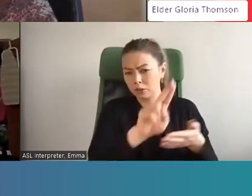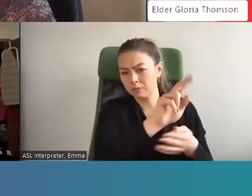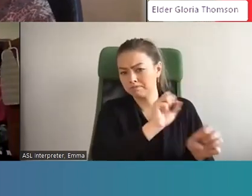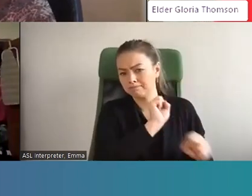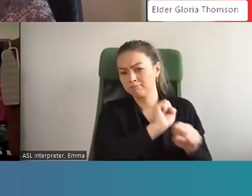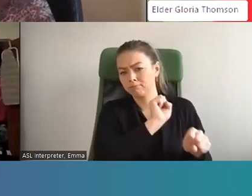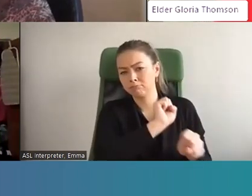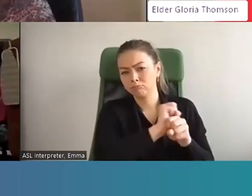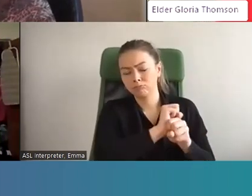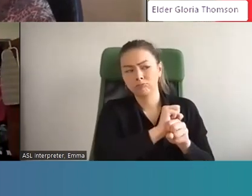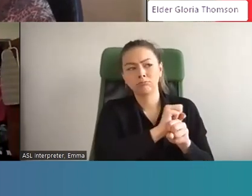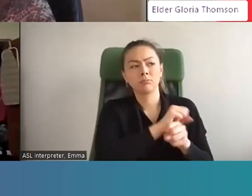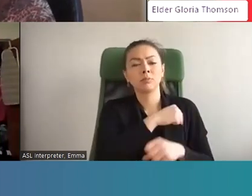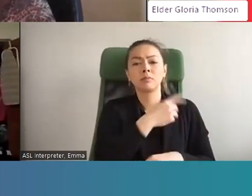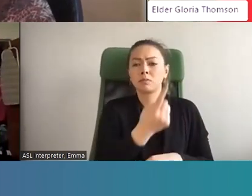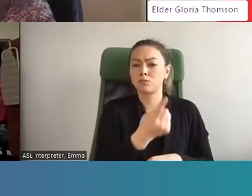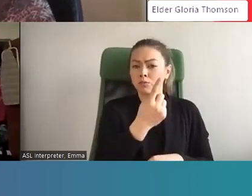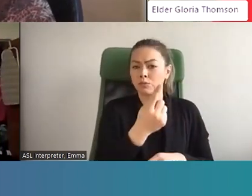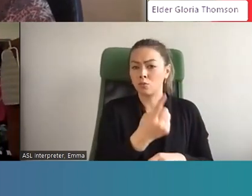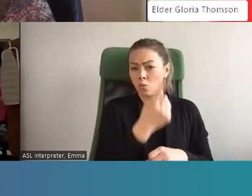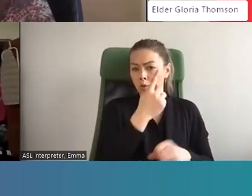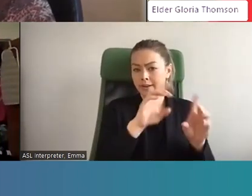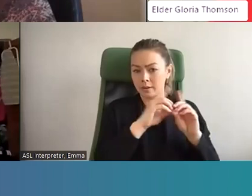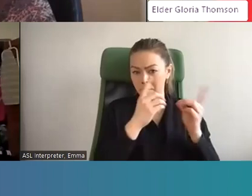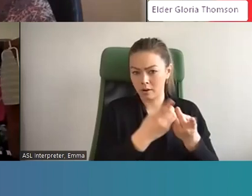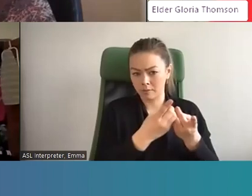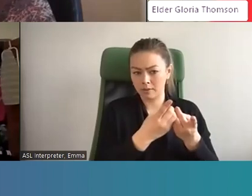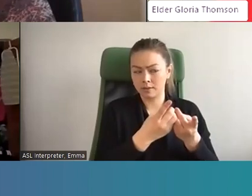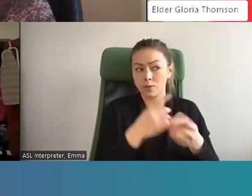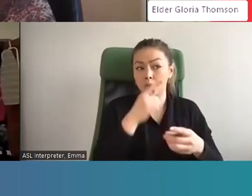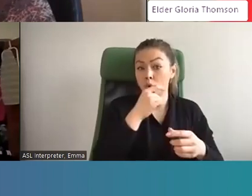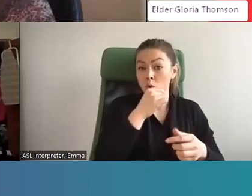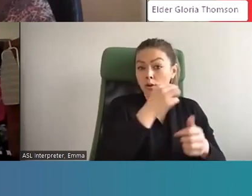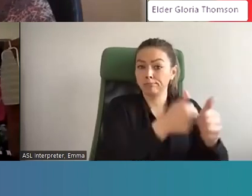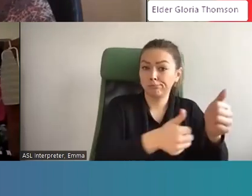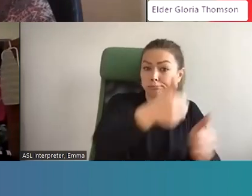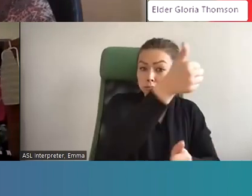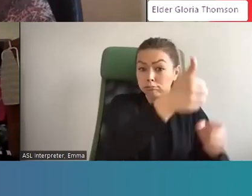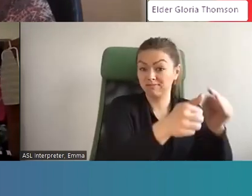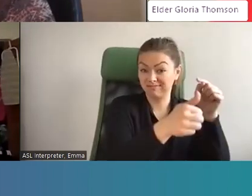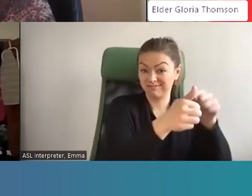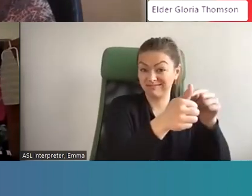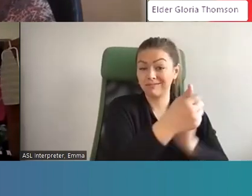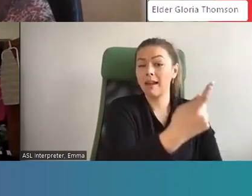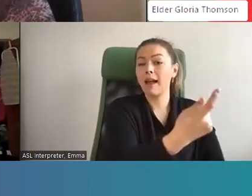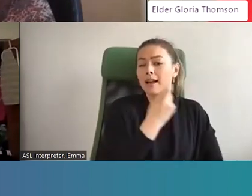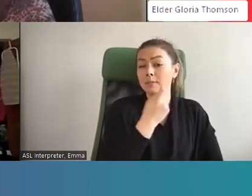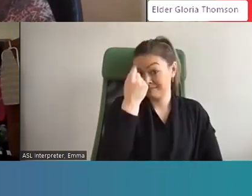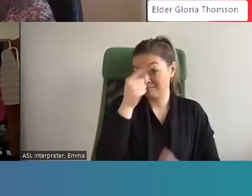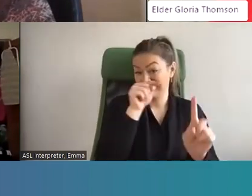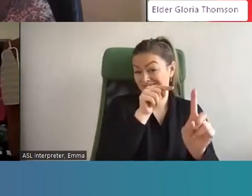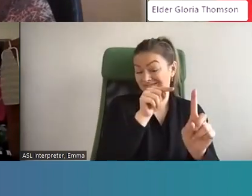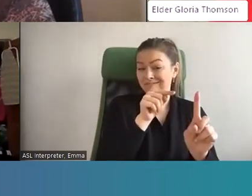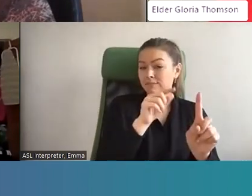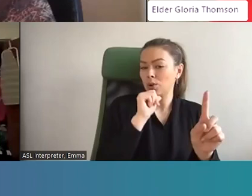the head of the department asked me, who was non-Indigenous, like what I did we have a